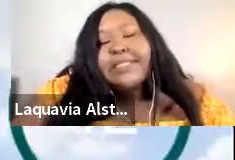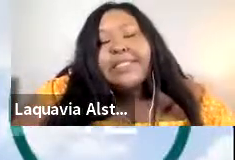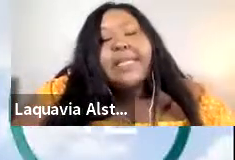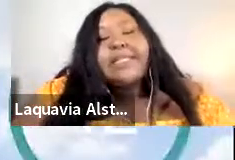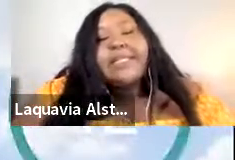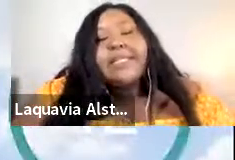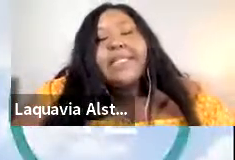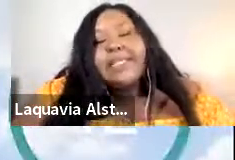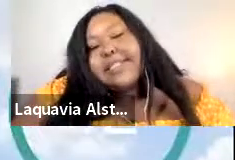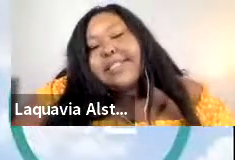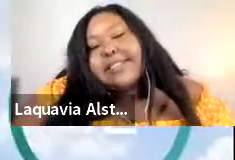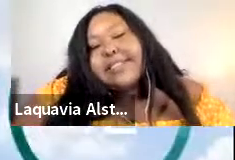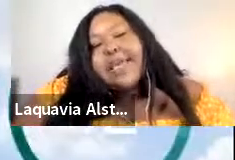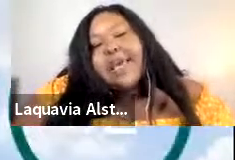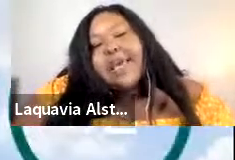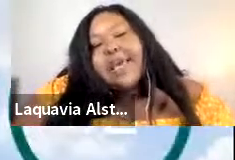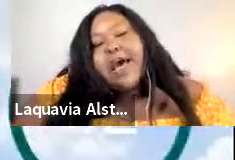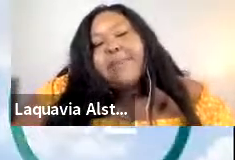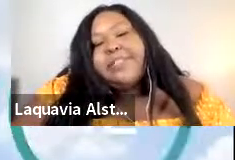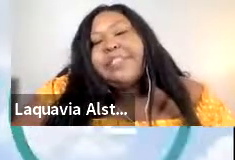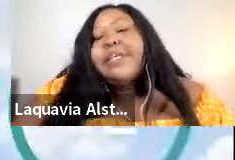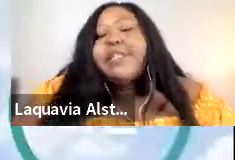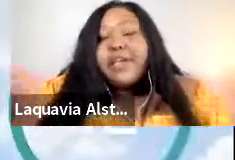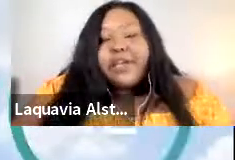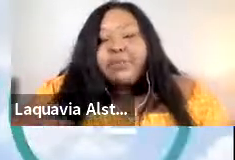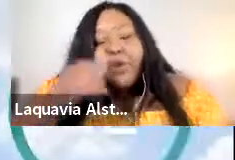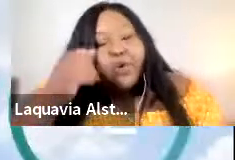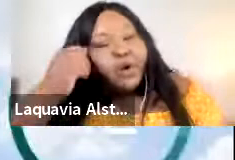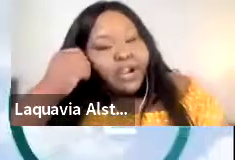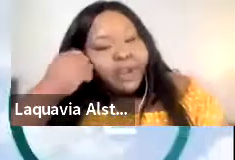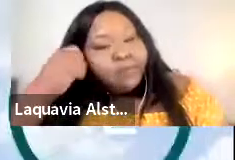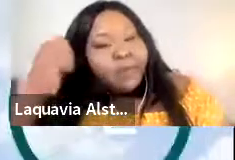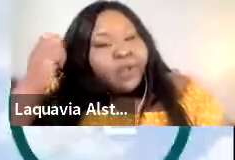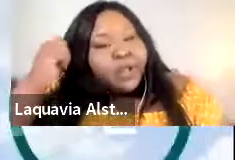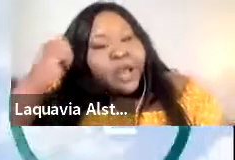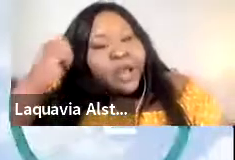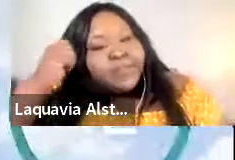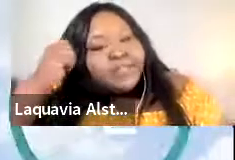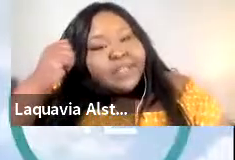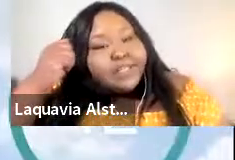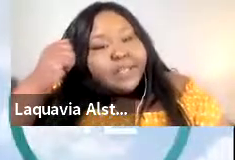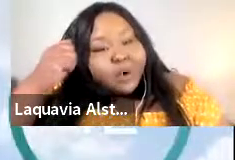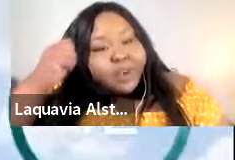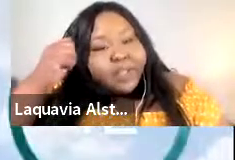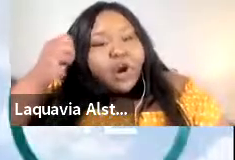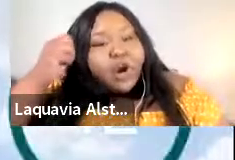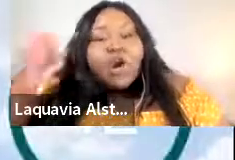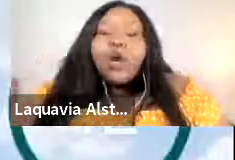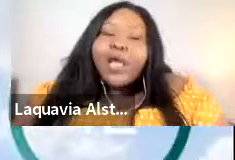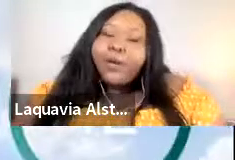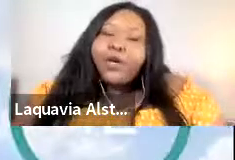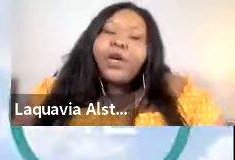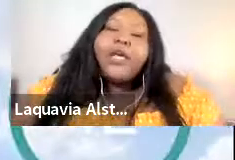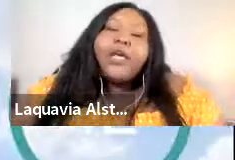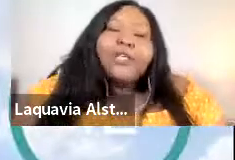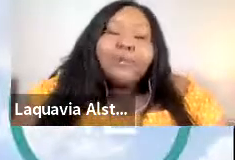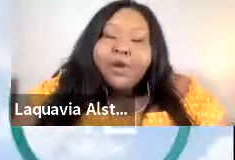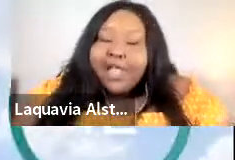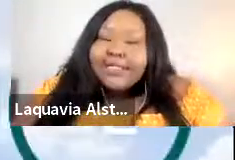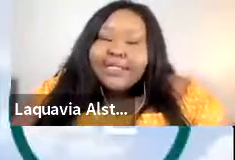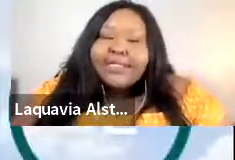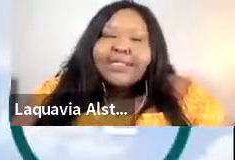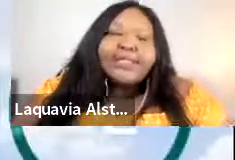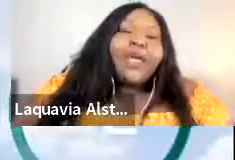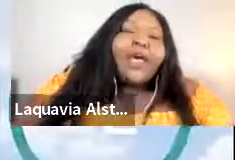plan to extend this seedling program into the summer with our Art Hour